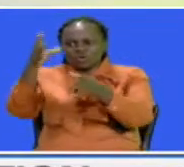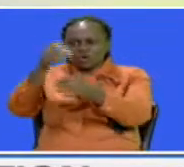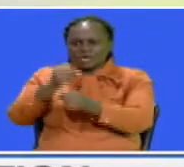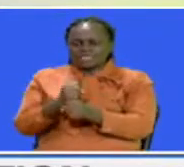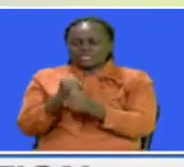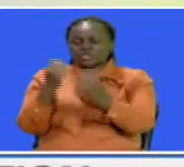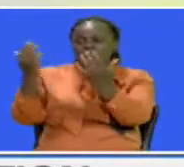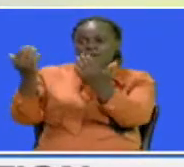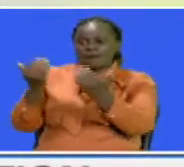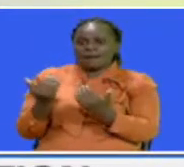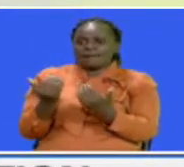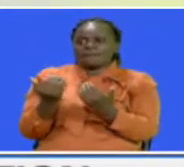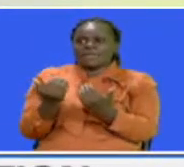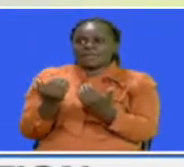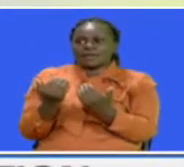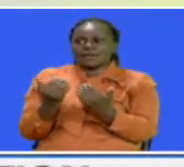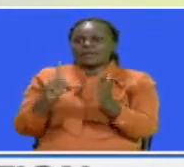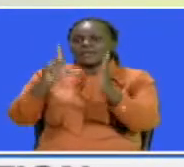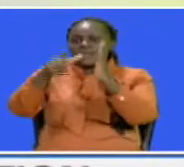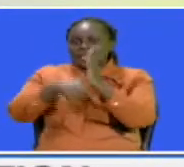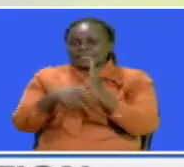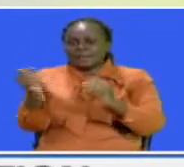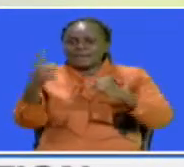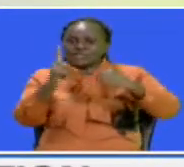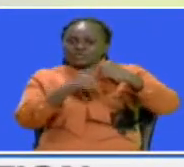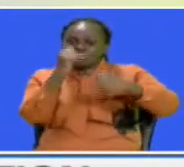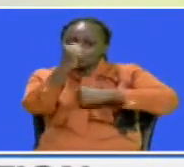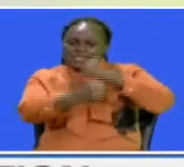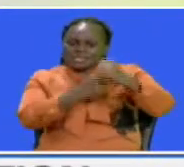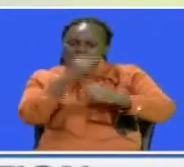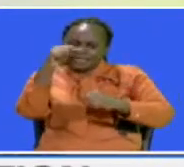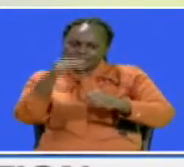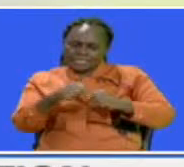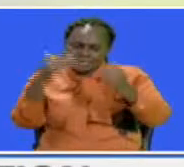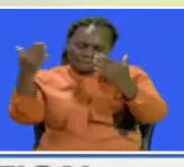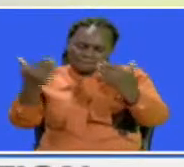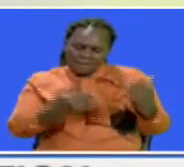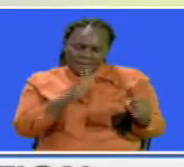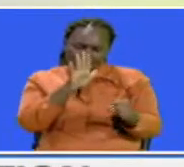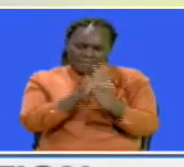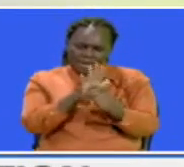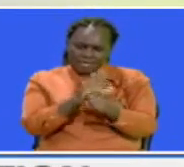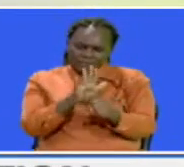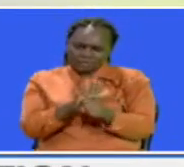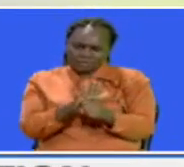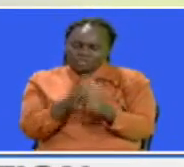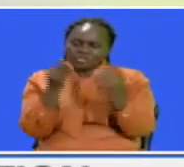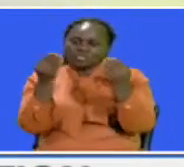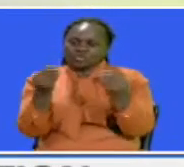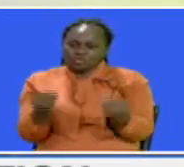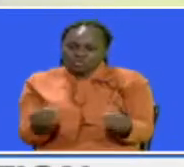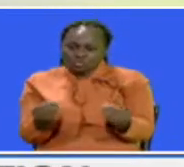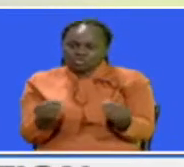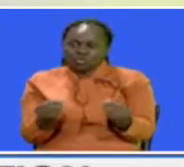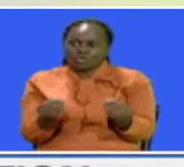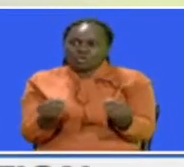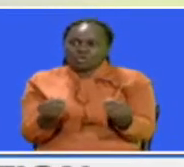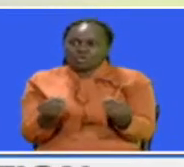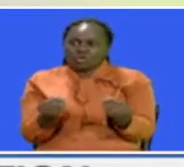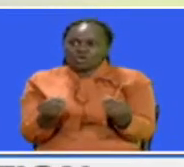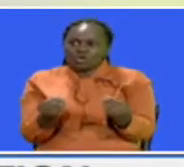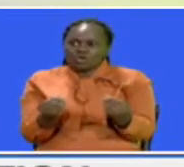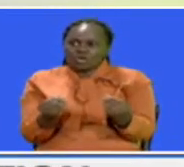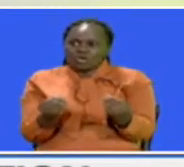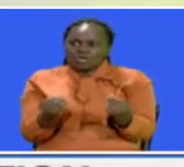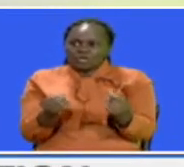coming later in June this year, they'll be bringing a lot of these solutions with them that have worked in India